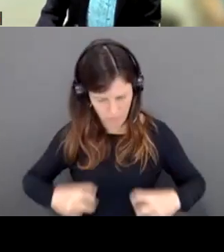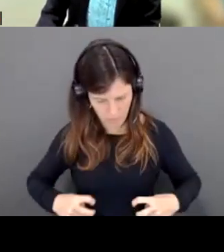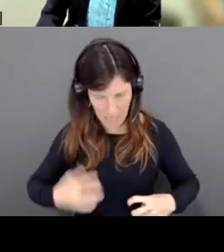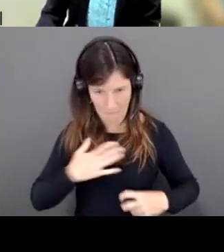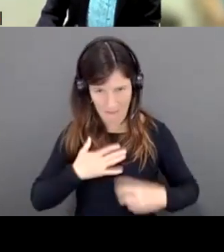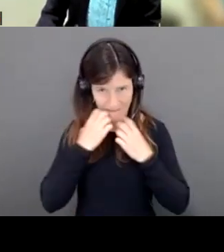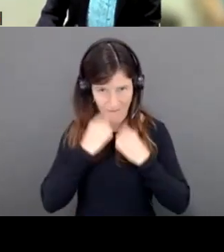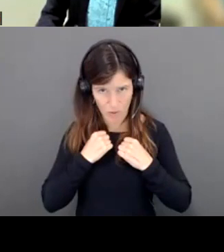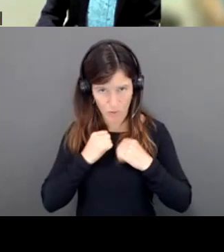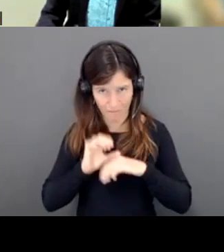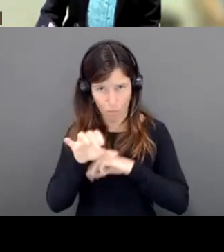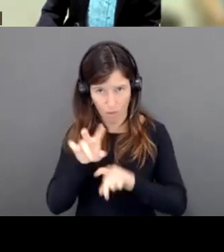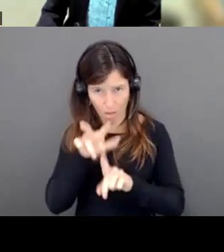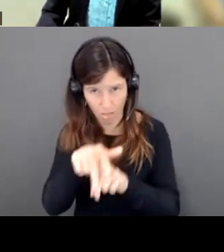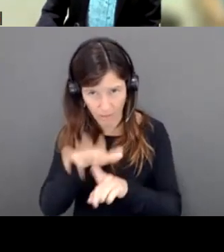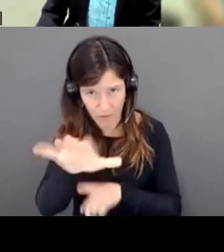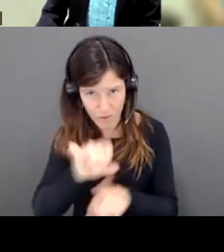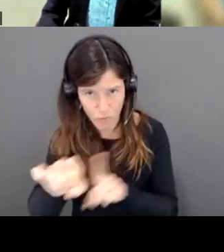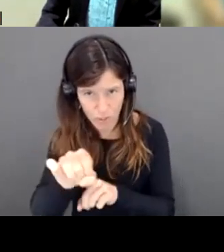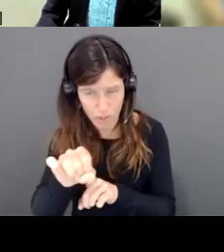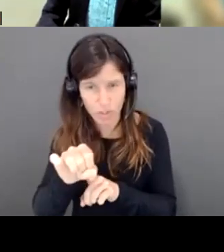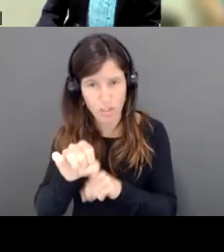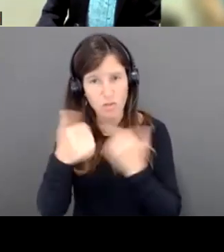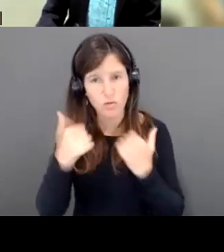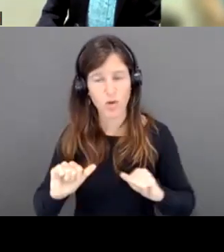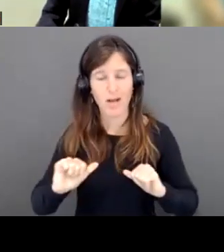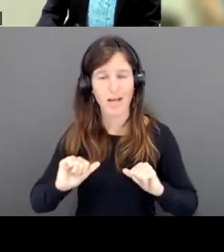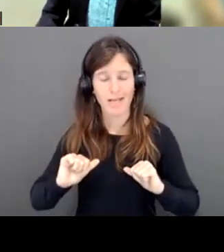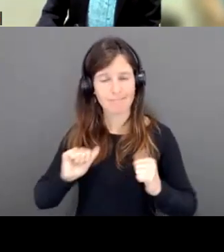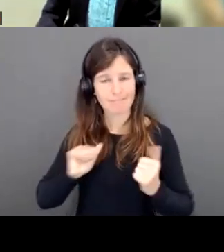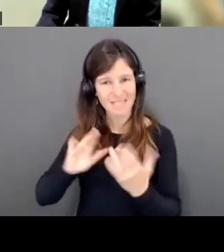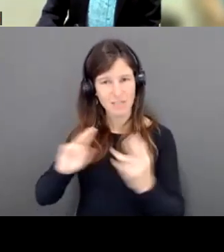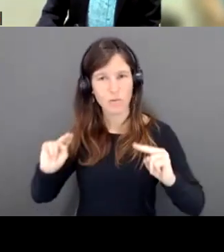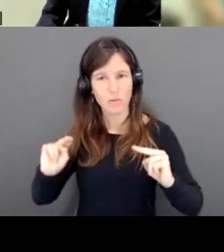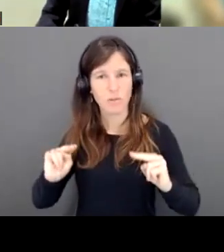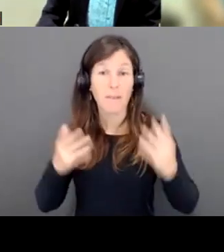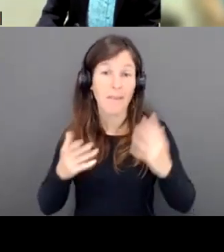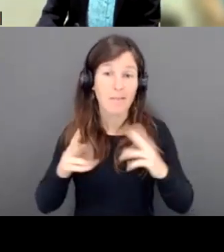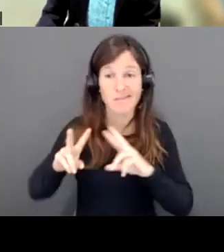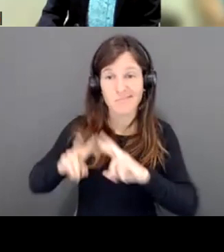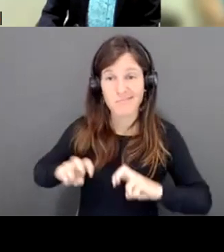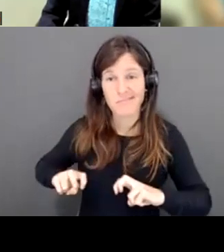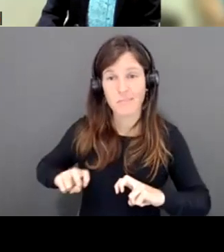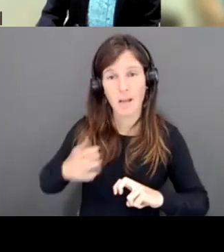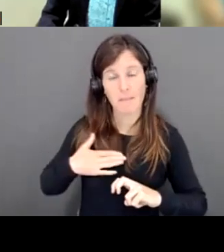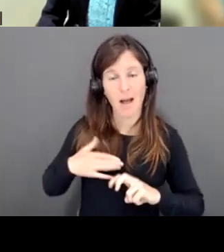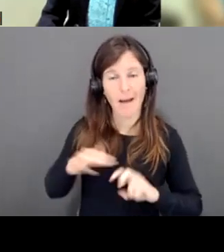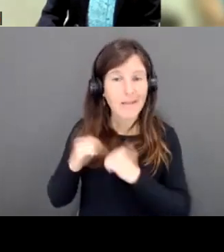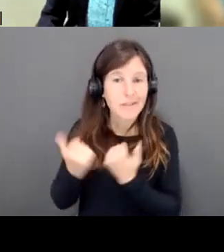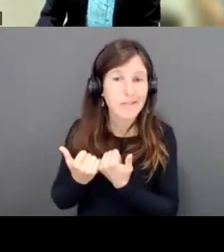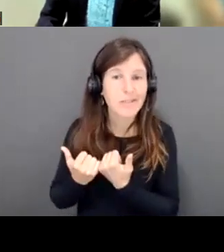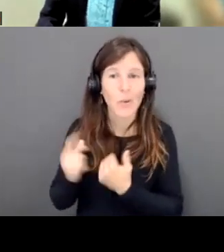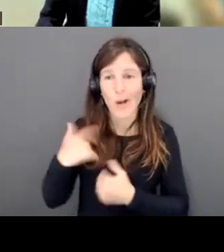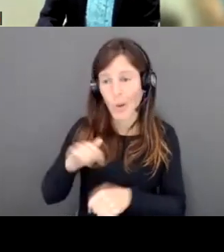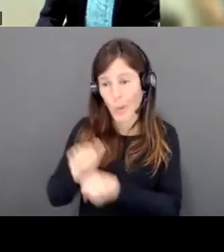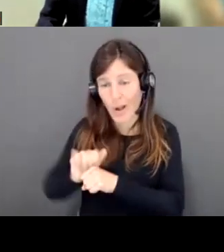we think about that? We may even consider the values of the organization that we work for. And what we want to ensure we're doing